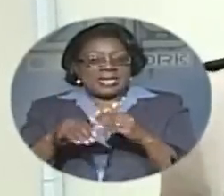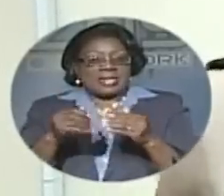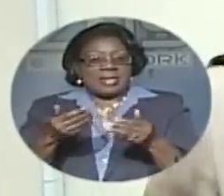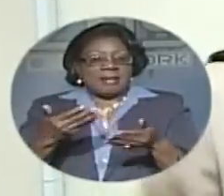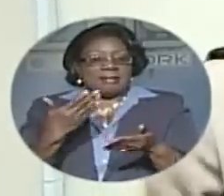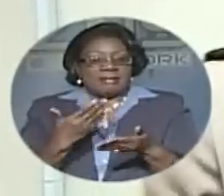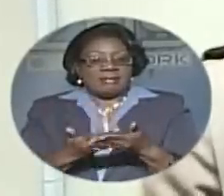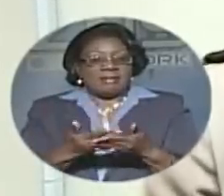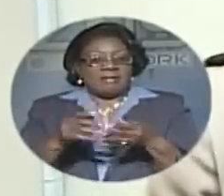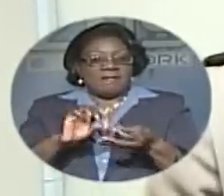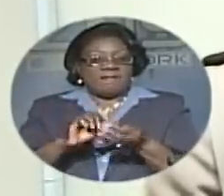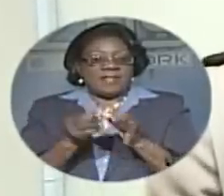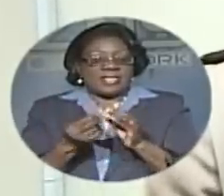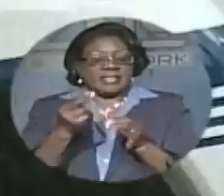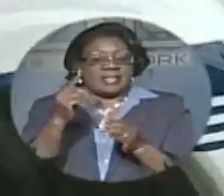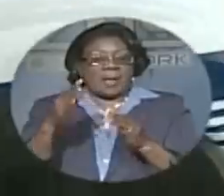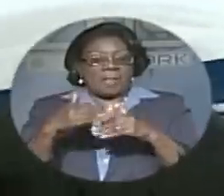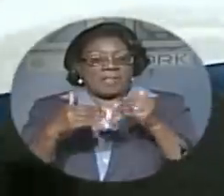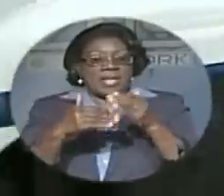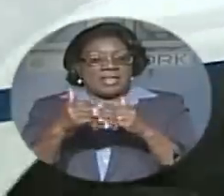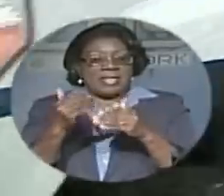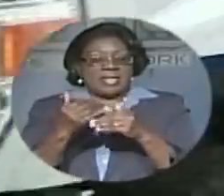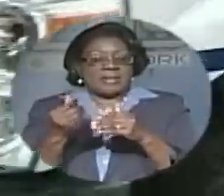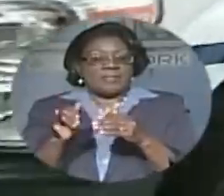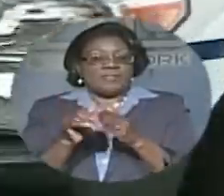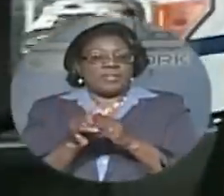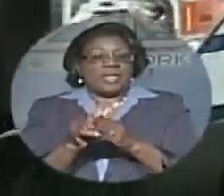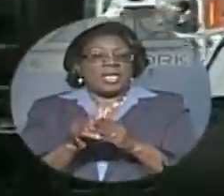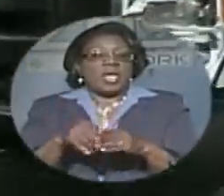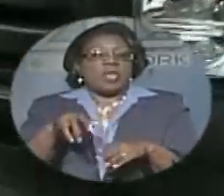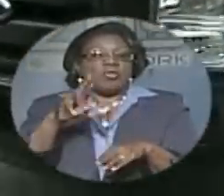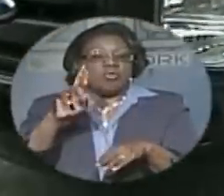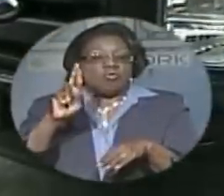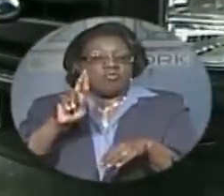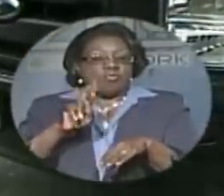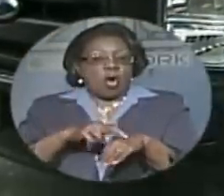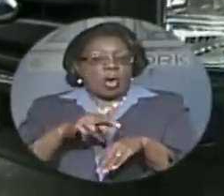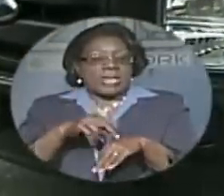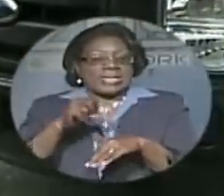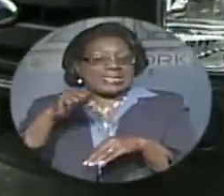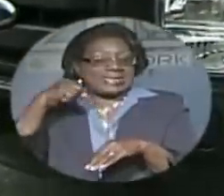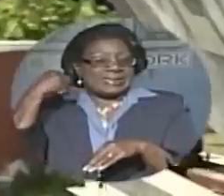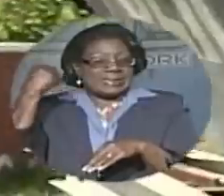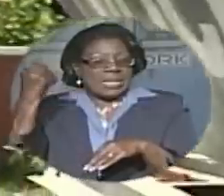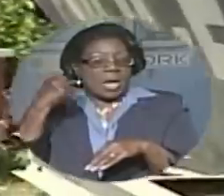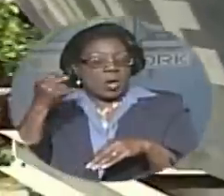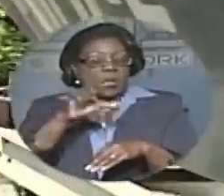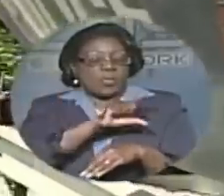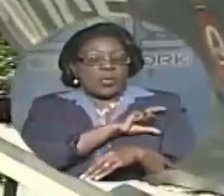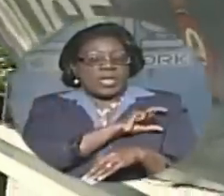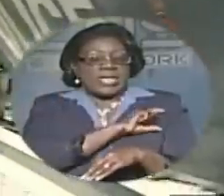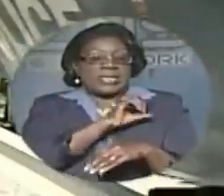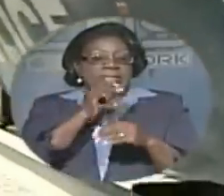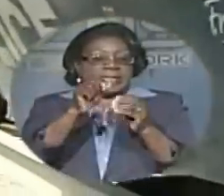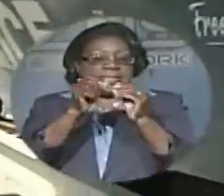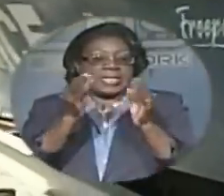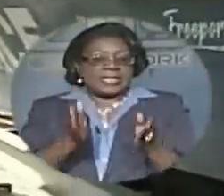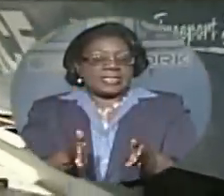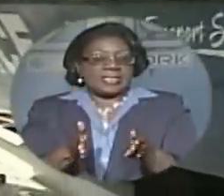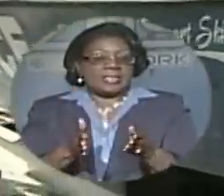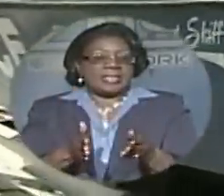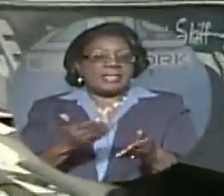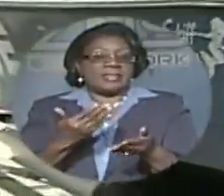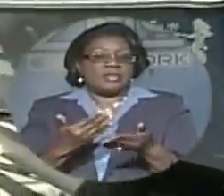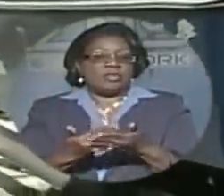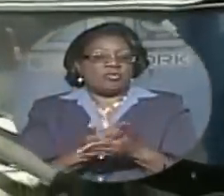know, is part of the motivation for people to get on with the job. The Rocksound Police Station also welcomes a new truck, a boat to help patrol the nearby cruise ship